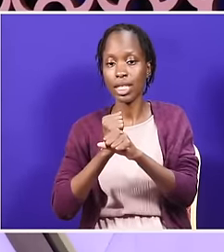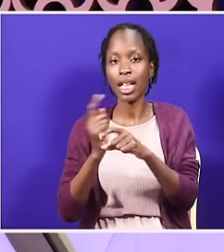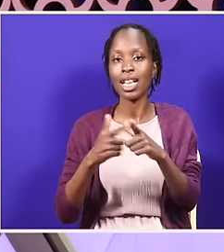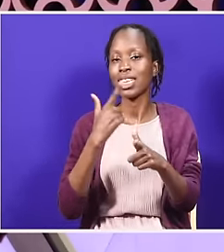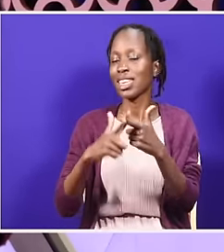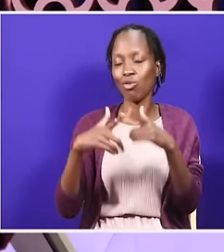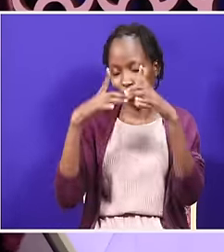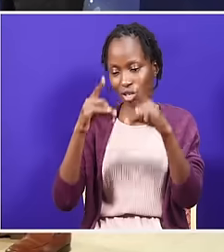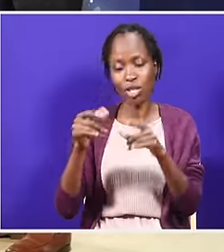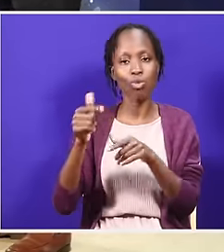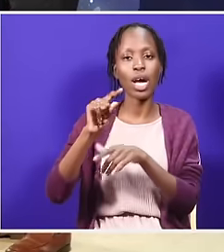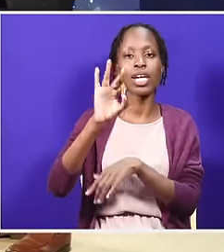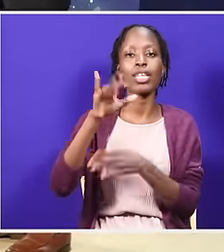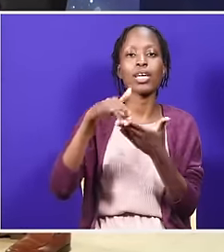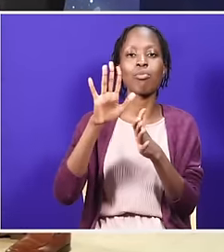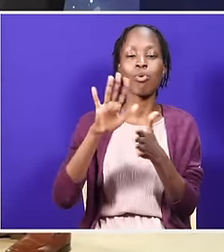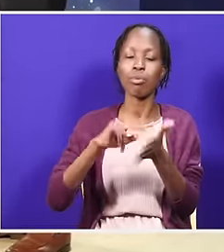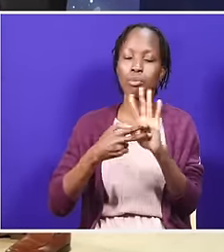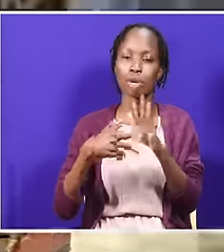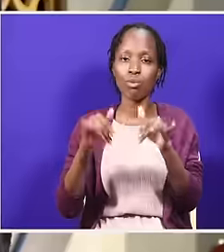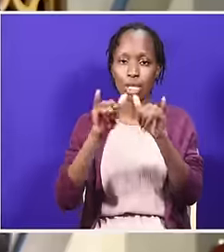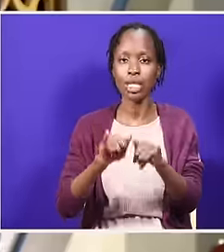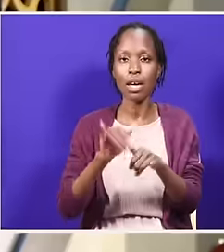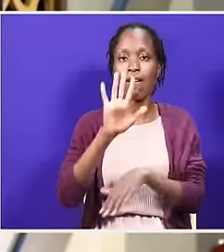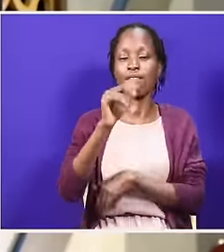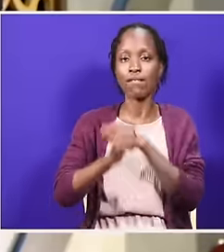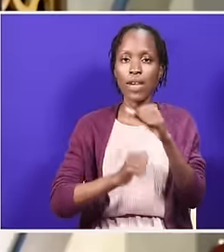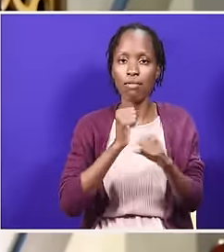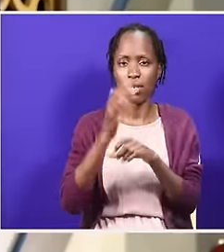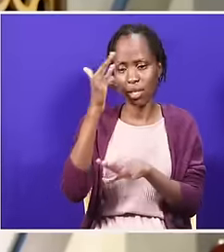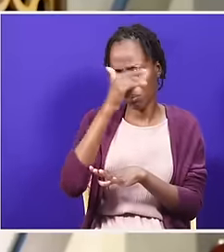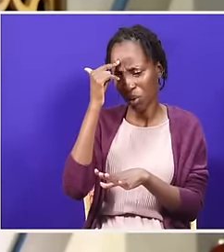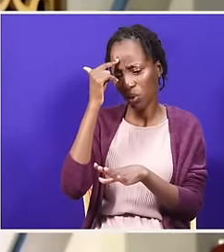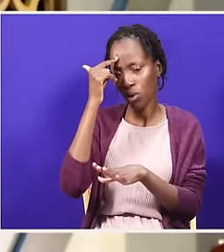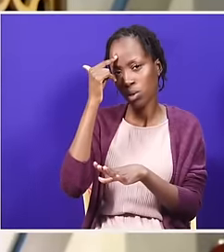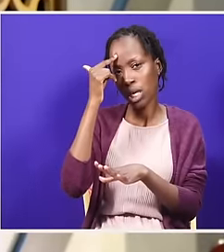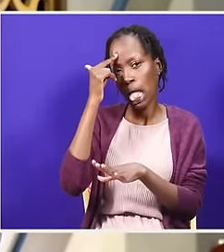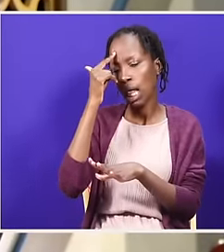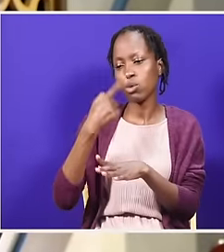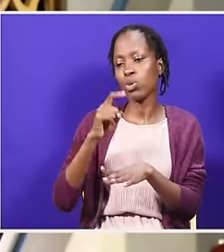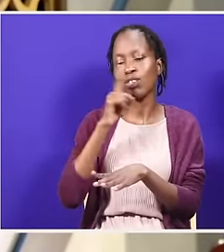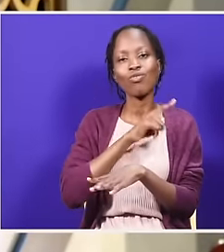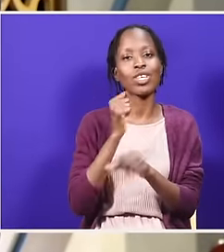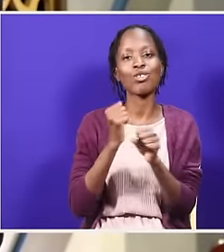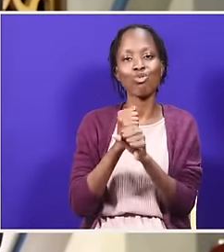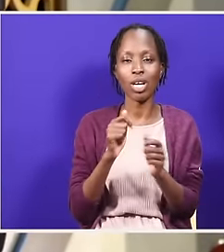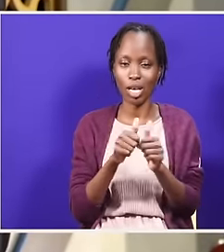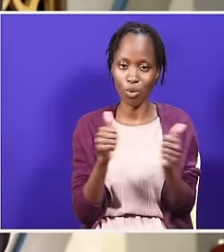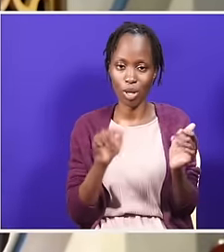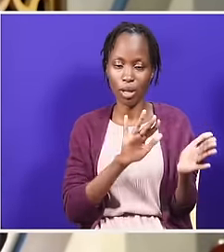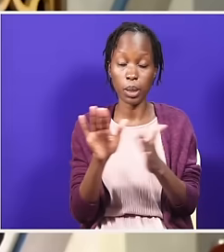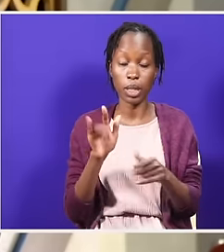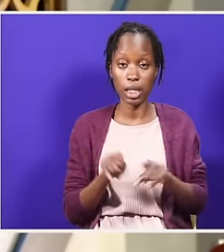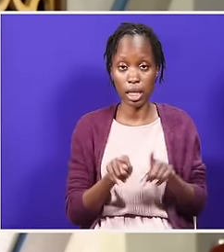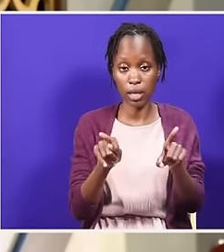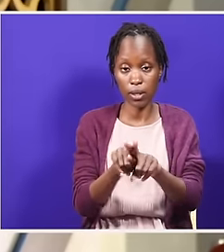5. Wow. Yeah. But yeah. When it's all over, you'll have been there for it at least 5 years. It takes time to take new territories. Yeah, indeed it does. And you've